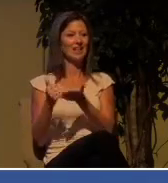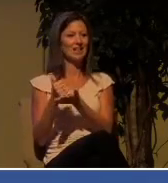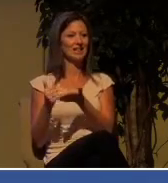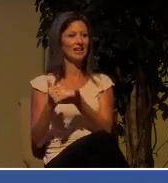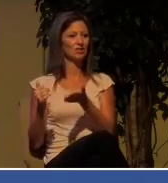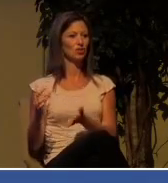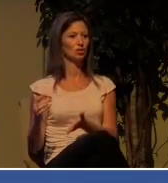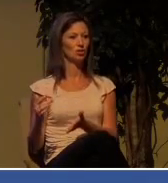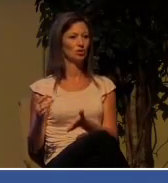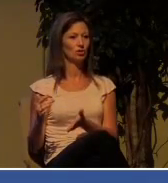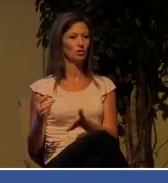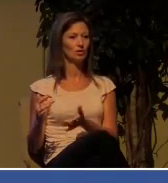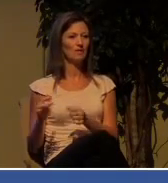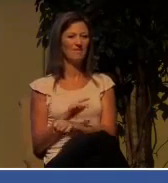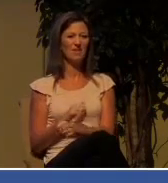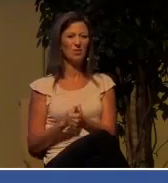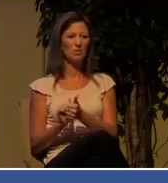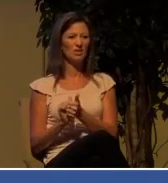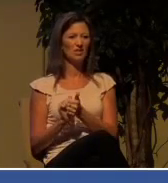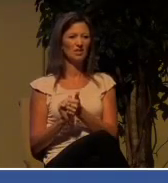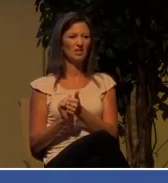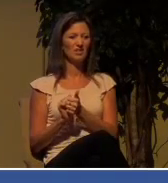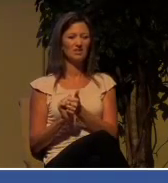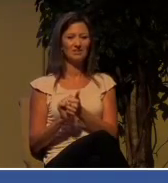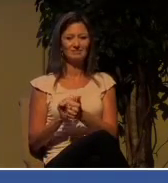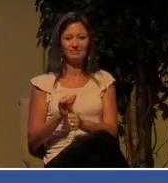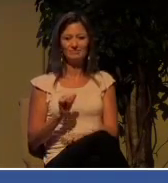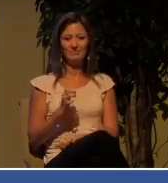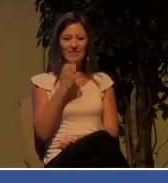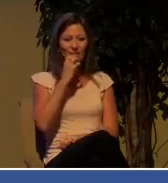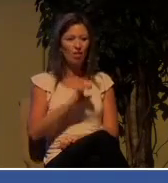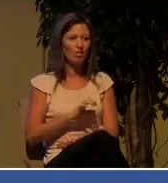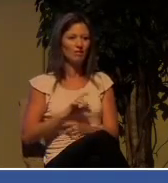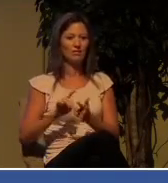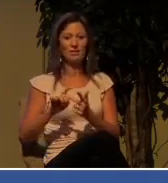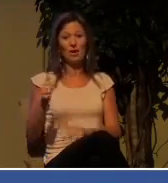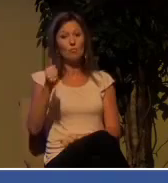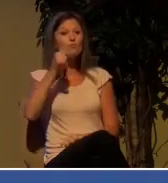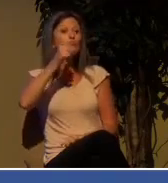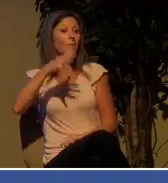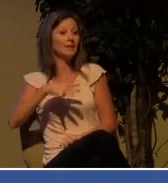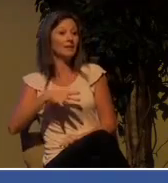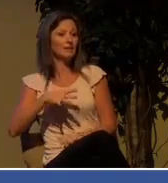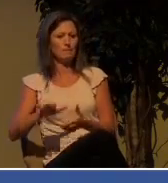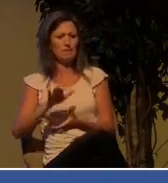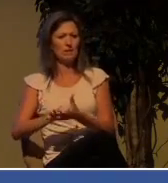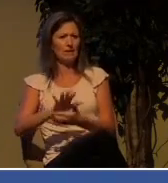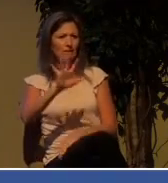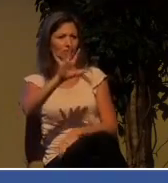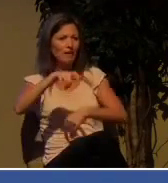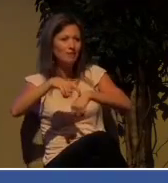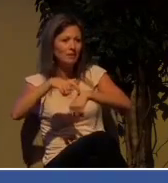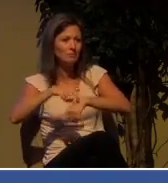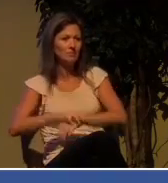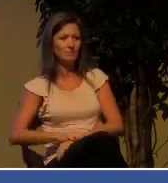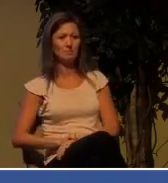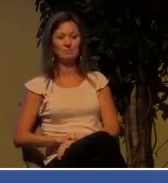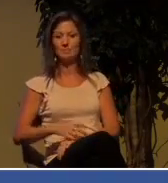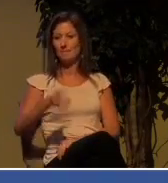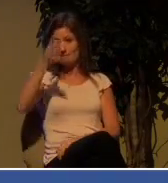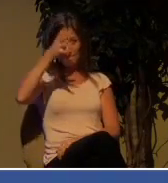with demons. A woman who had been married 5 times. Blind men,